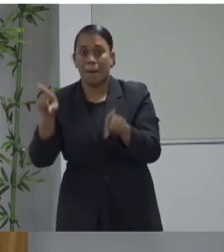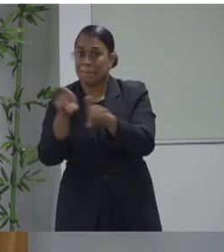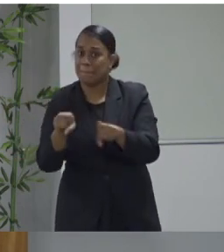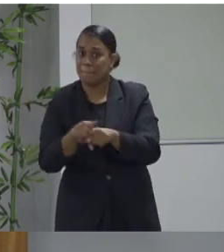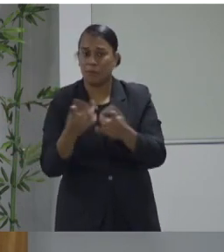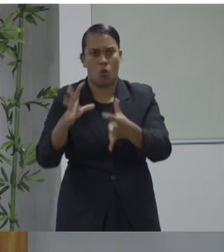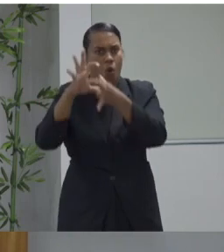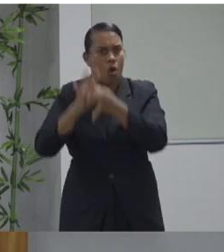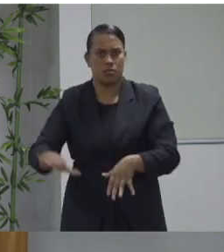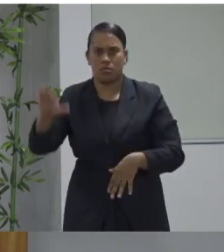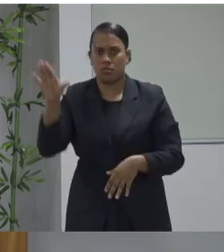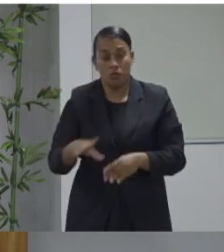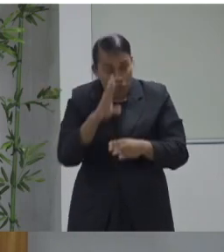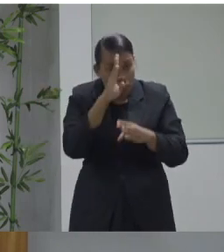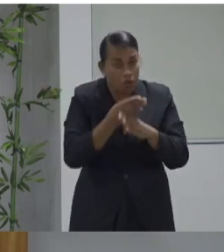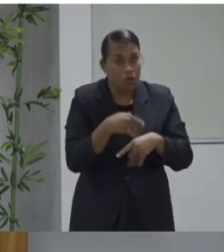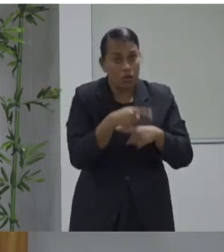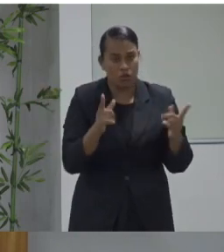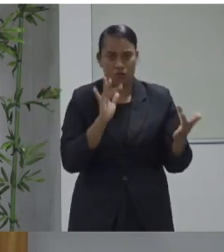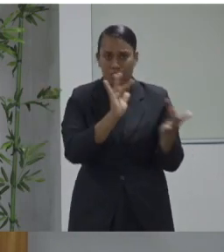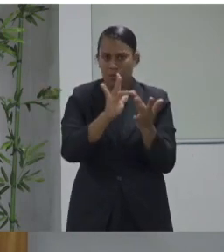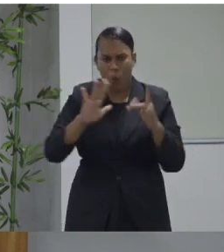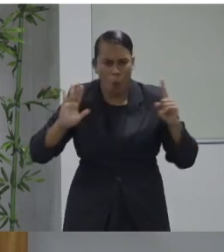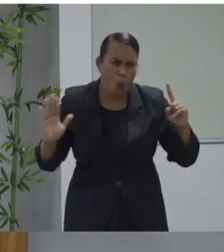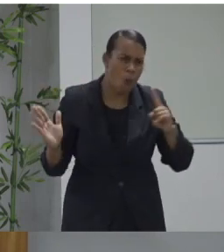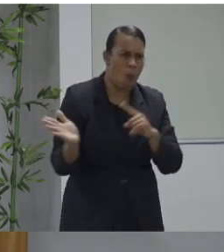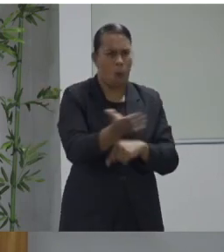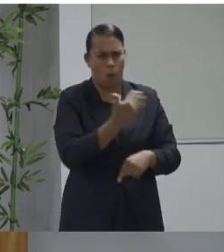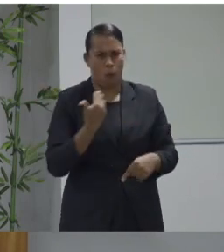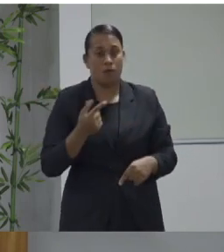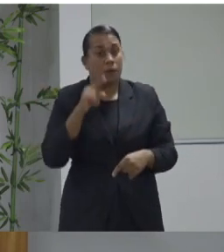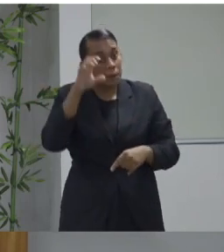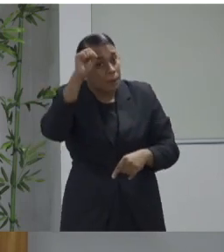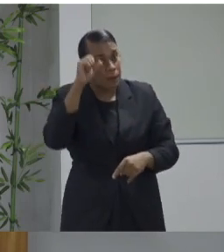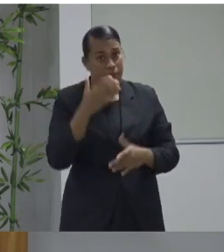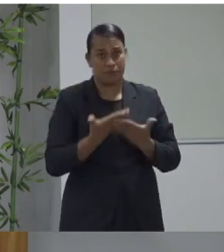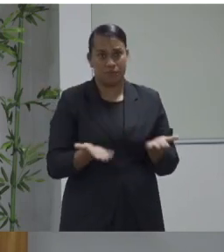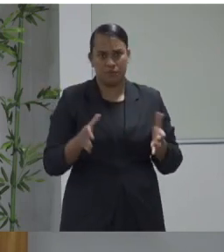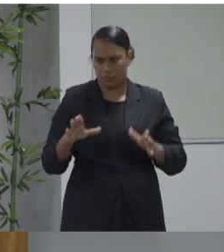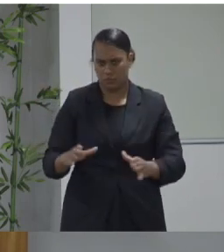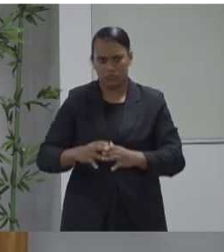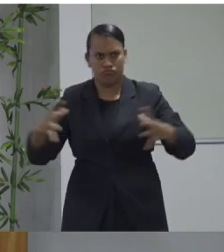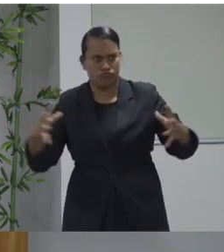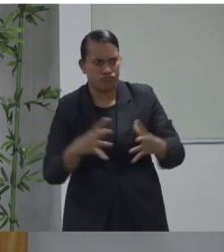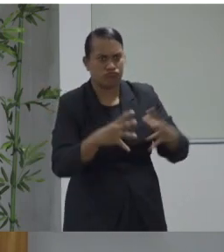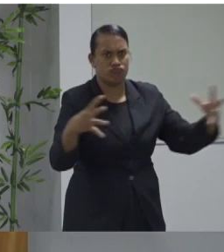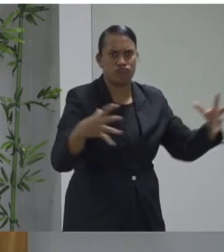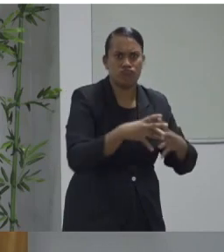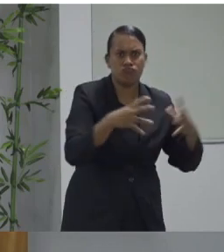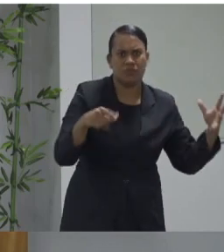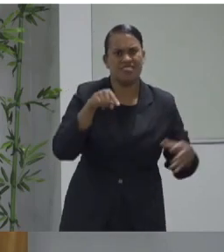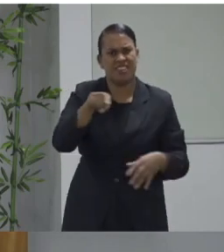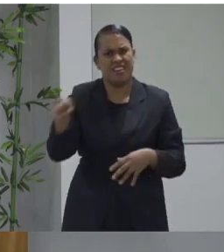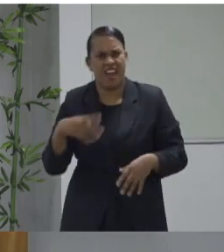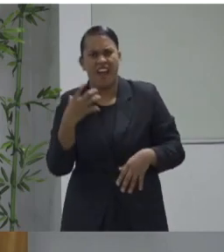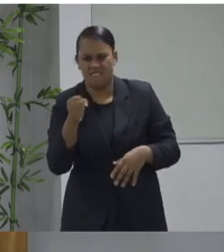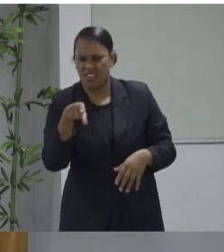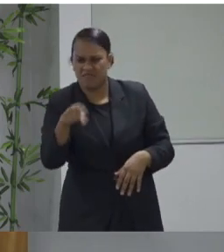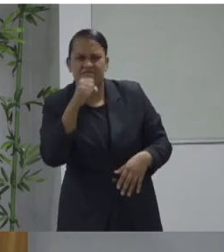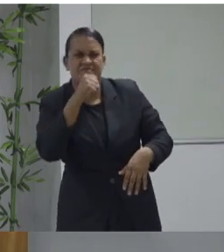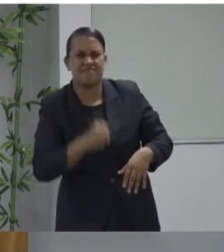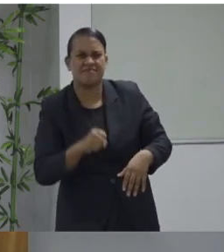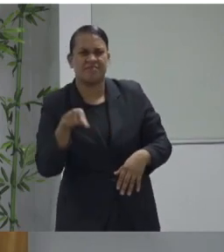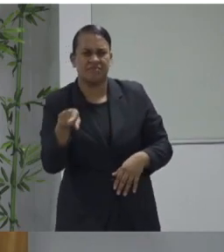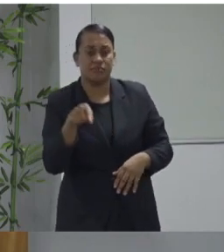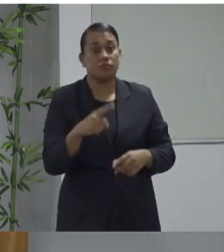contacted almost all. Remember that it's very vast, the number of contacts that he has. Certainly we are very interested